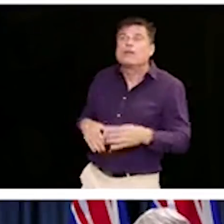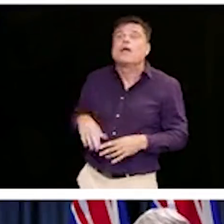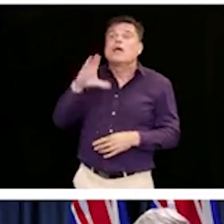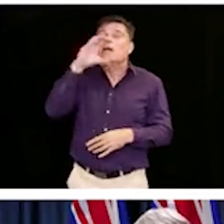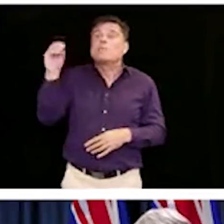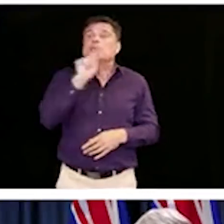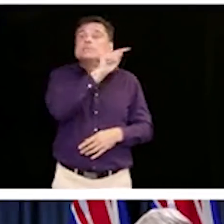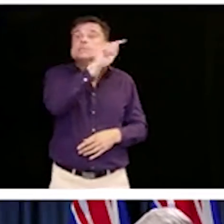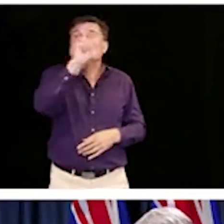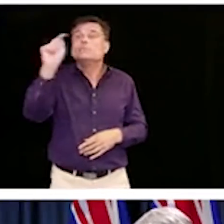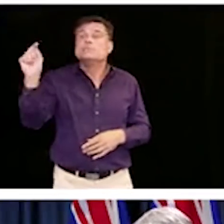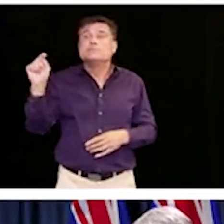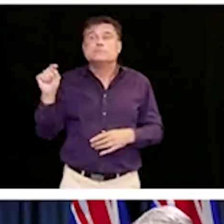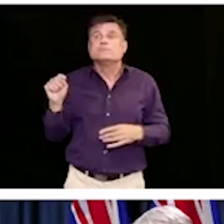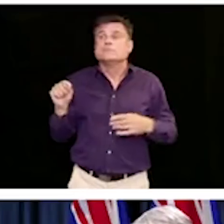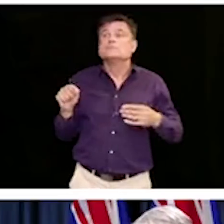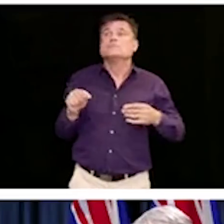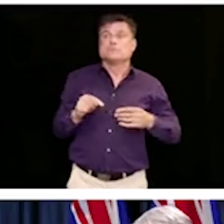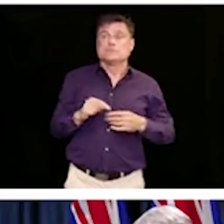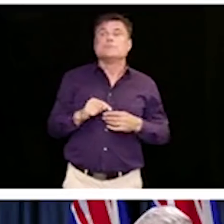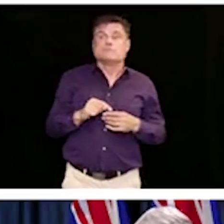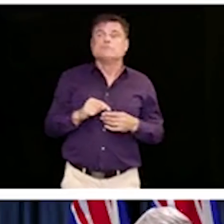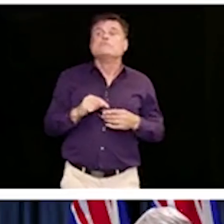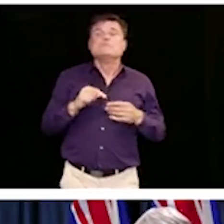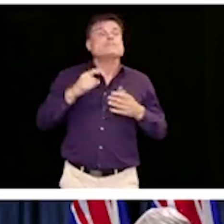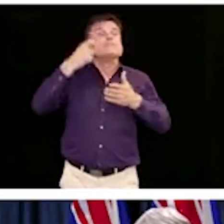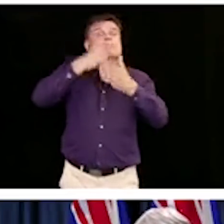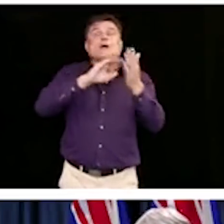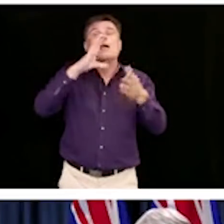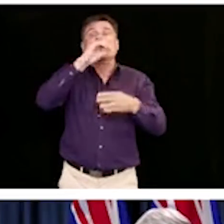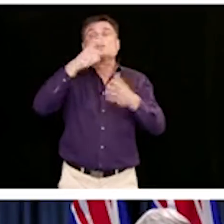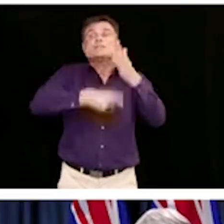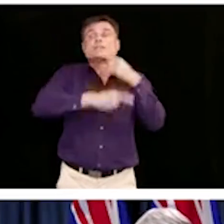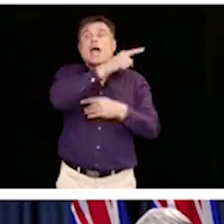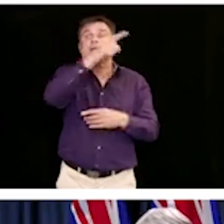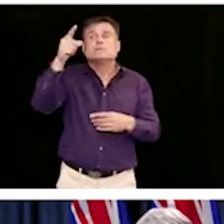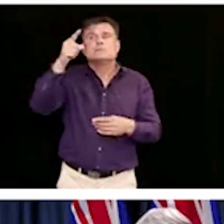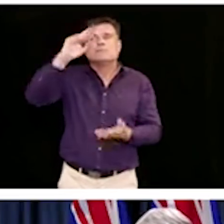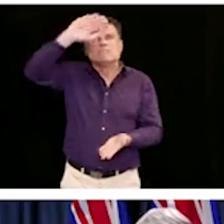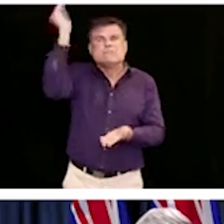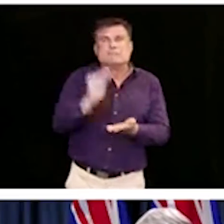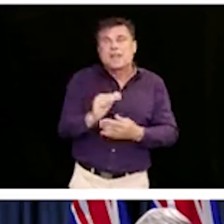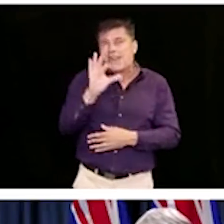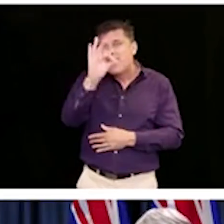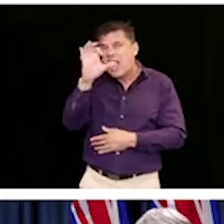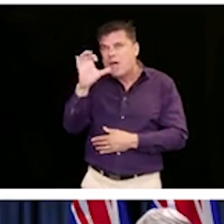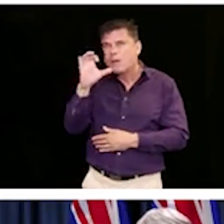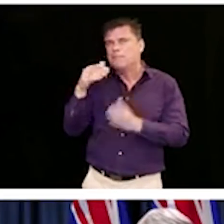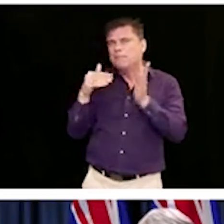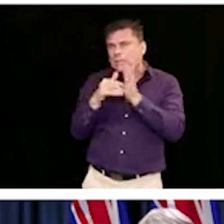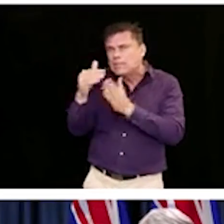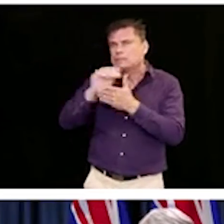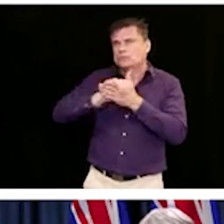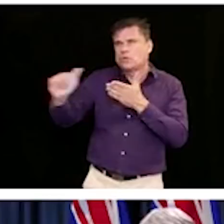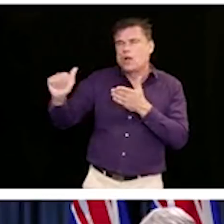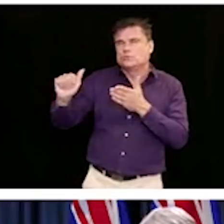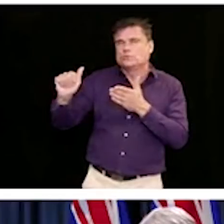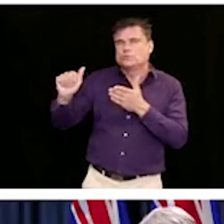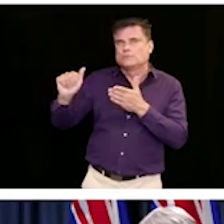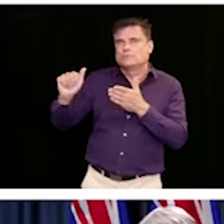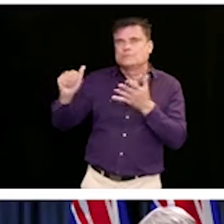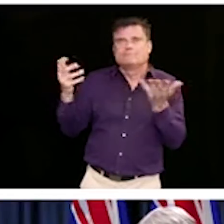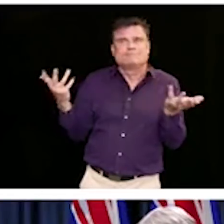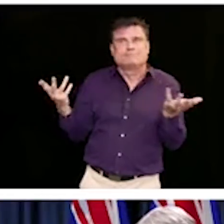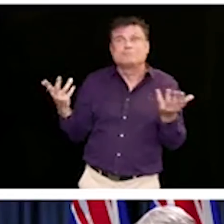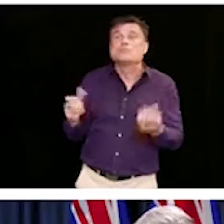tax revenue down $973 million, again due to lower corporate profits nationally in